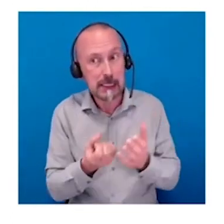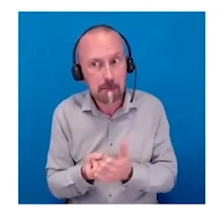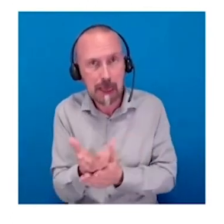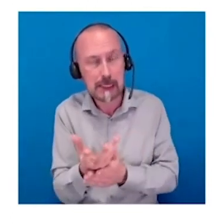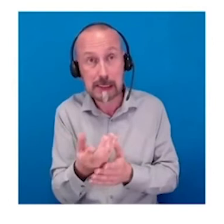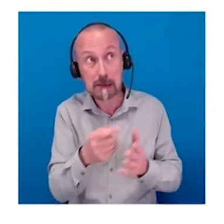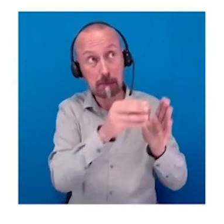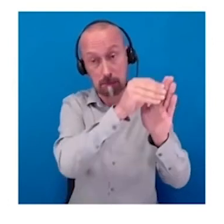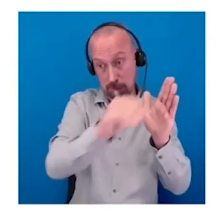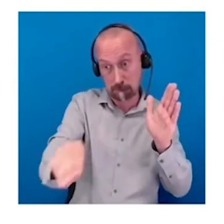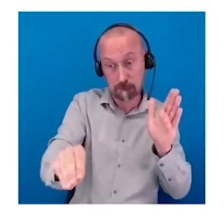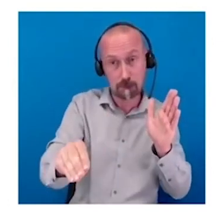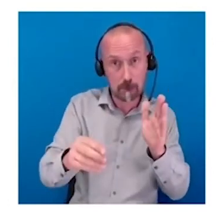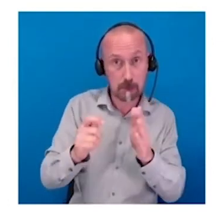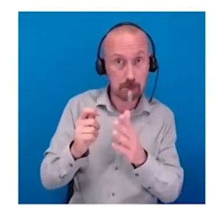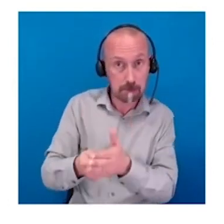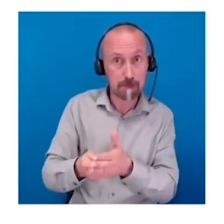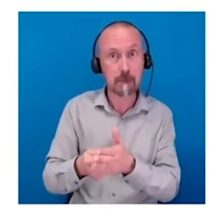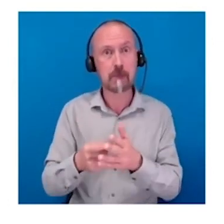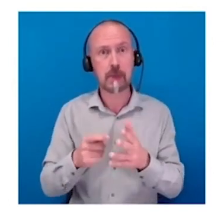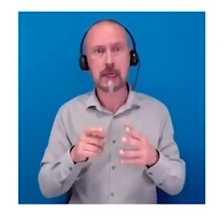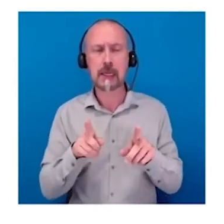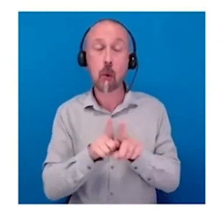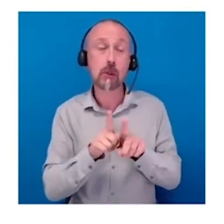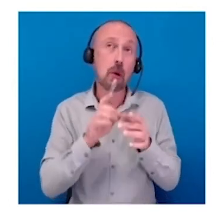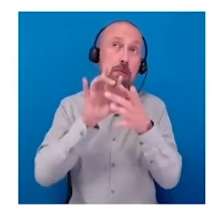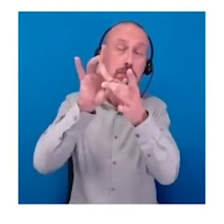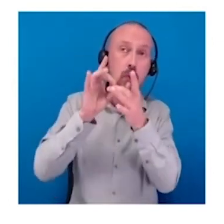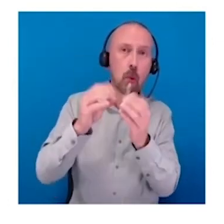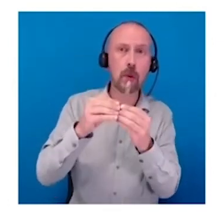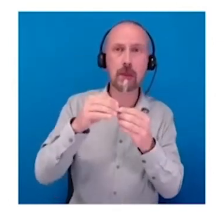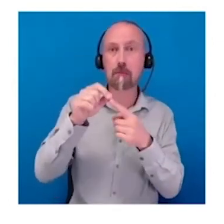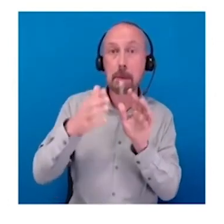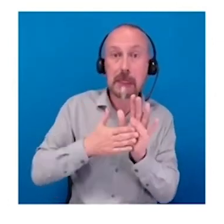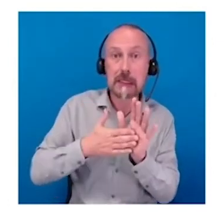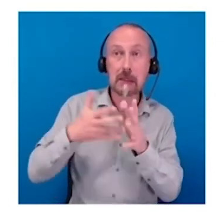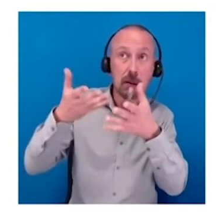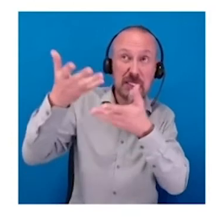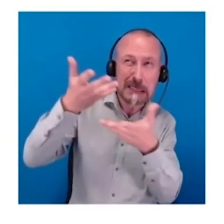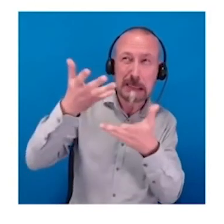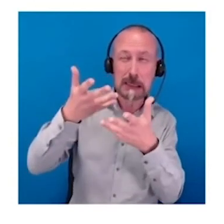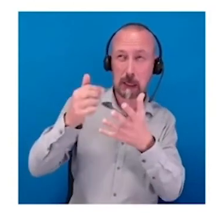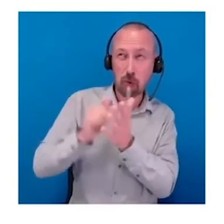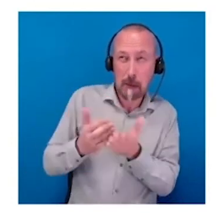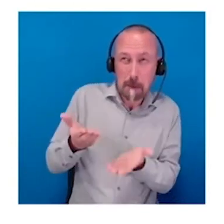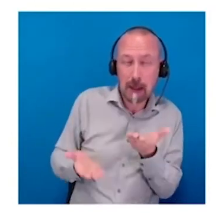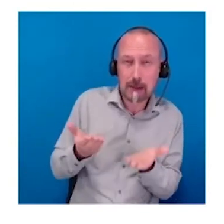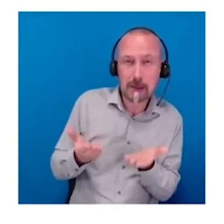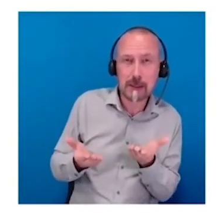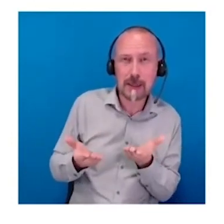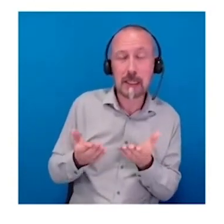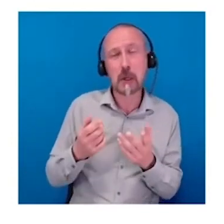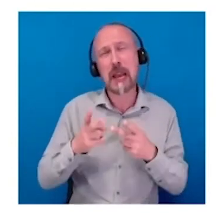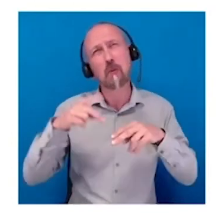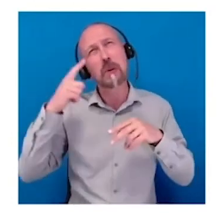got the right balance of a package and whether we need to push for more or different. But if you assume a spring publication deadline, then